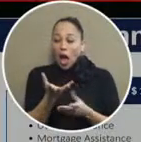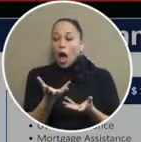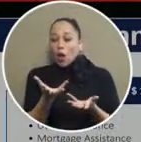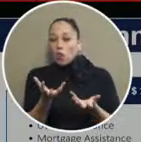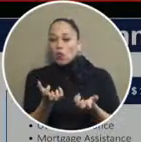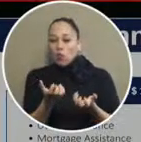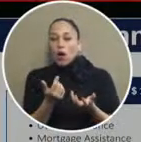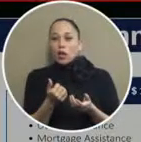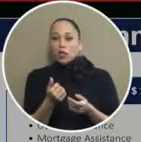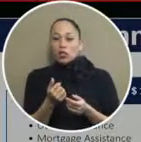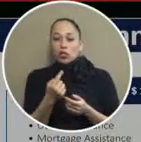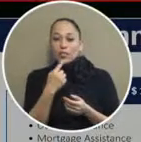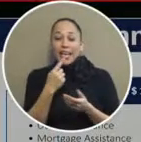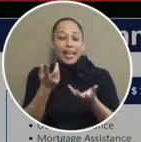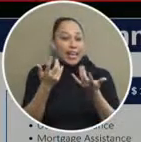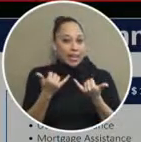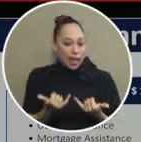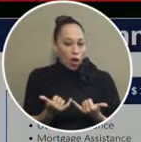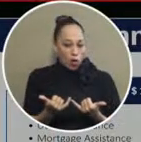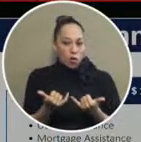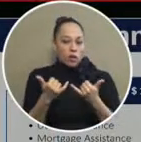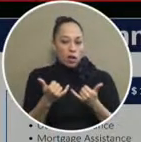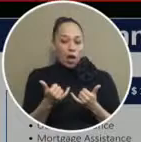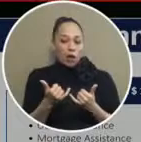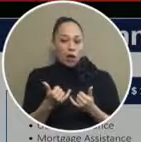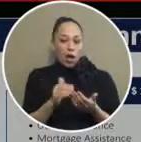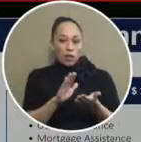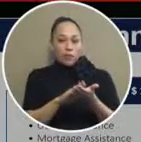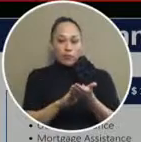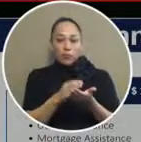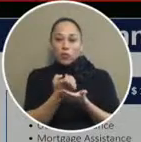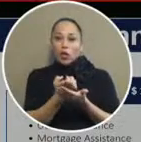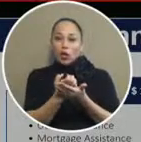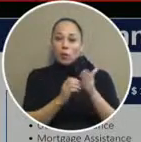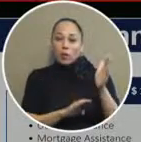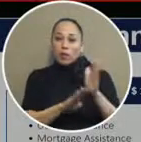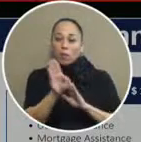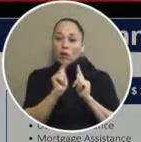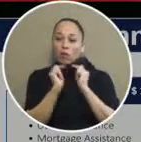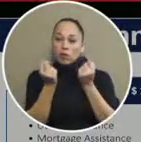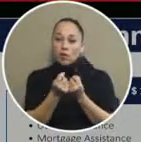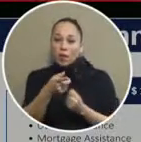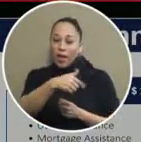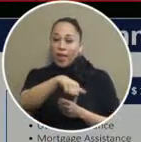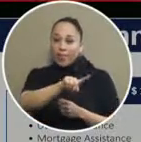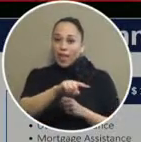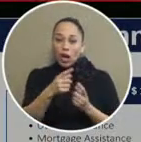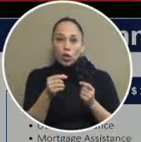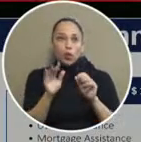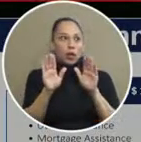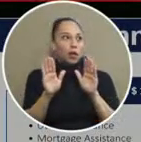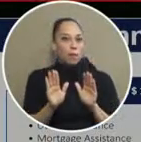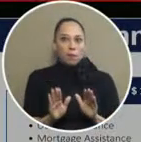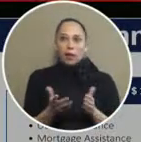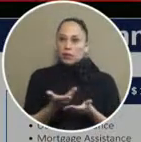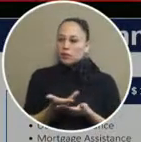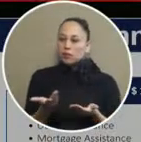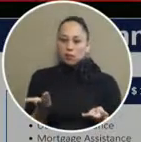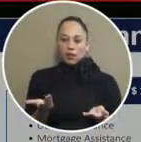want to take a moment now to credit our economic development team because they have been amazing. We have